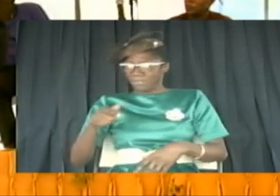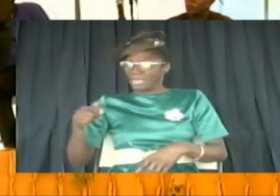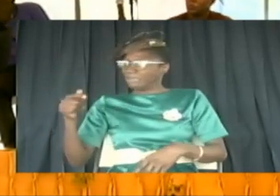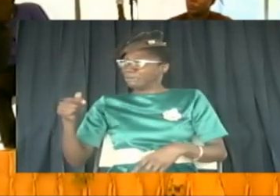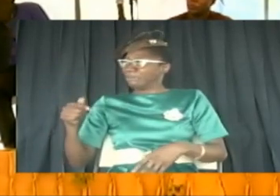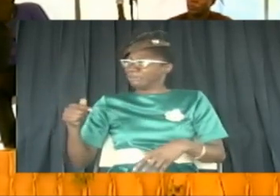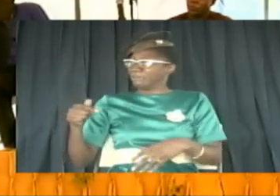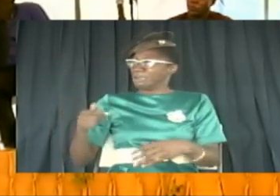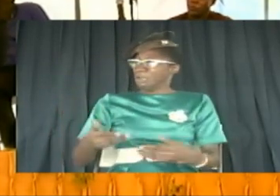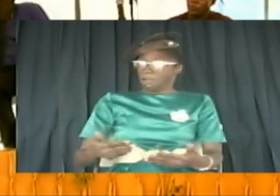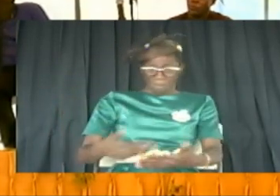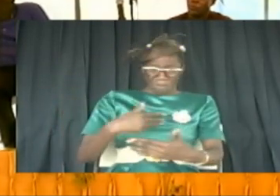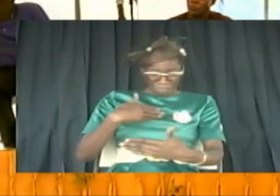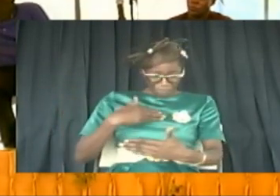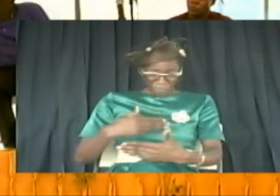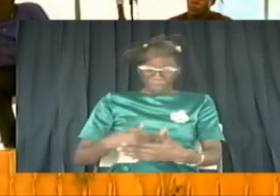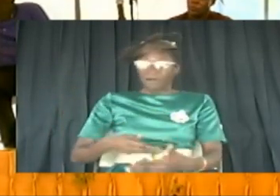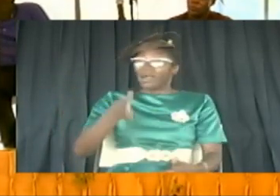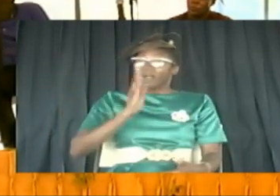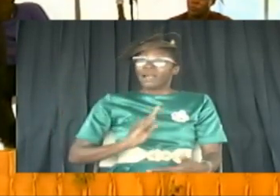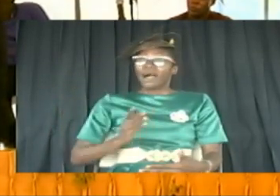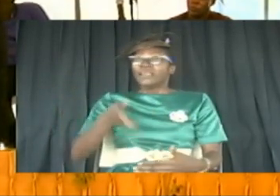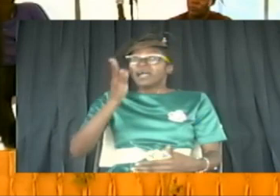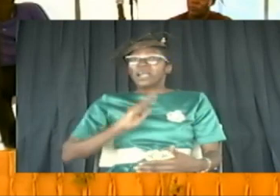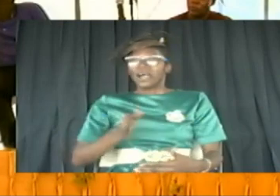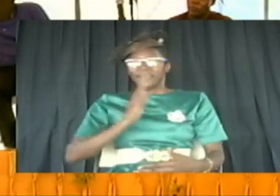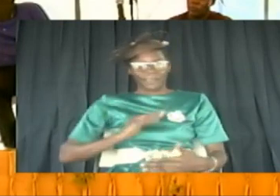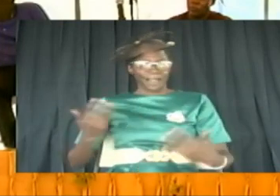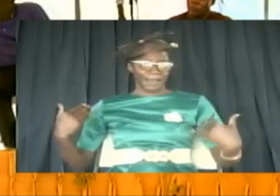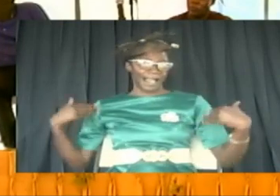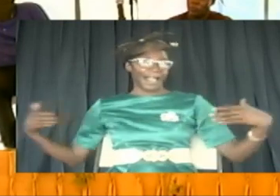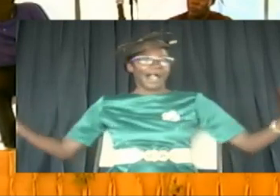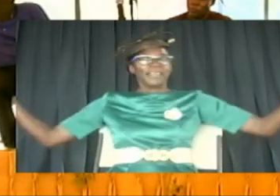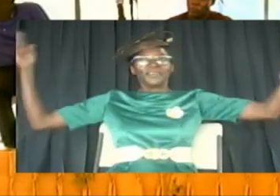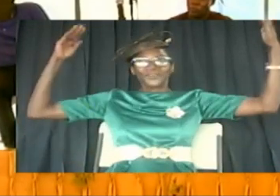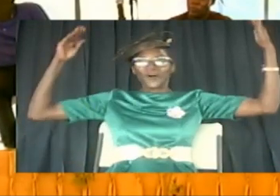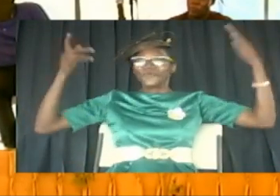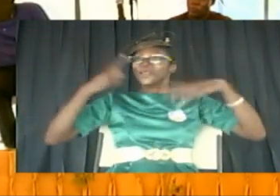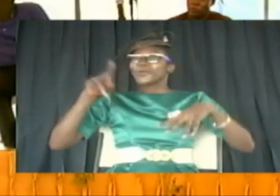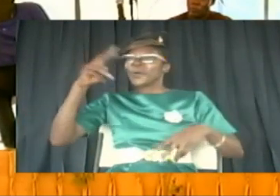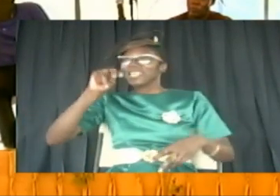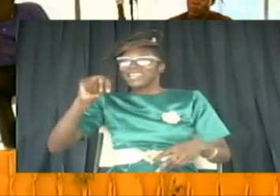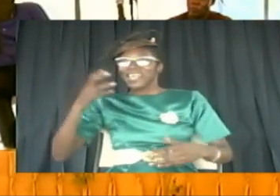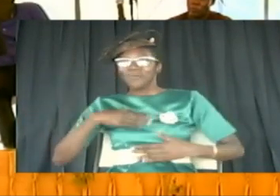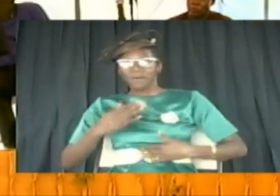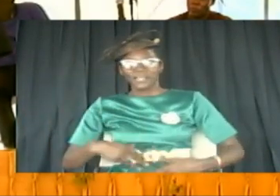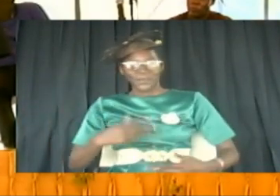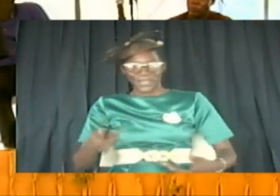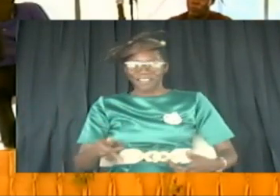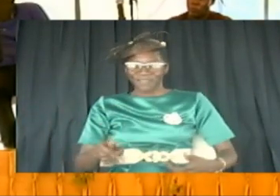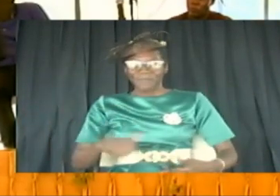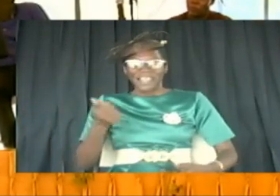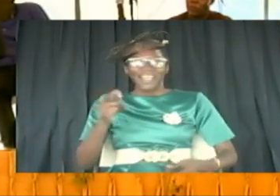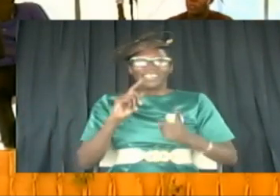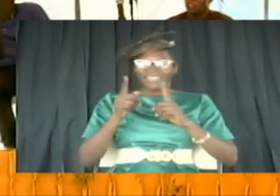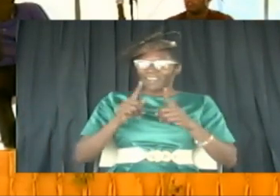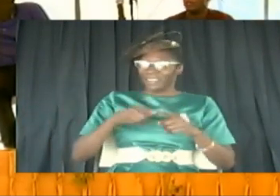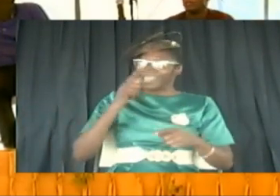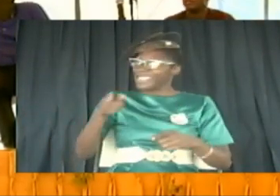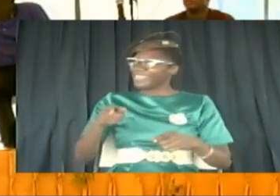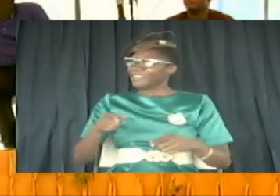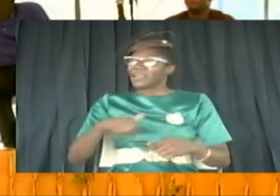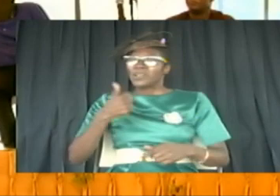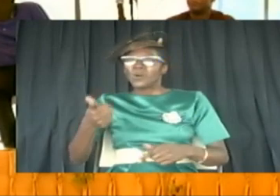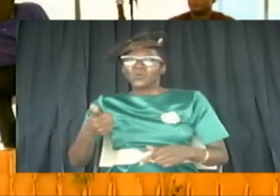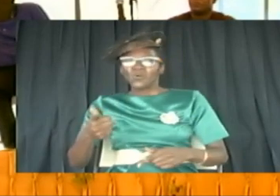is God, and he's sovereign, and he needs nobody to give him advice. He is his own advisor.